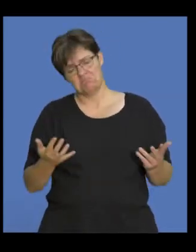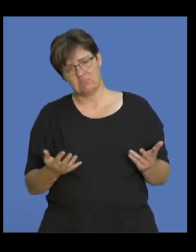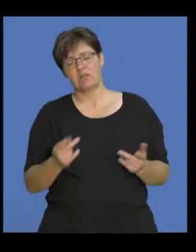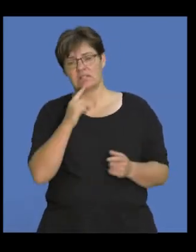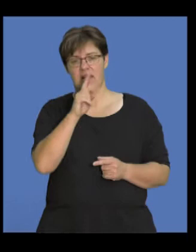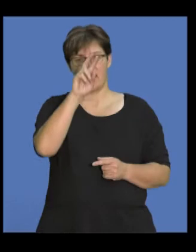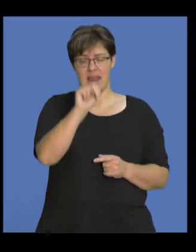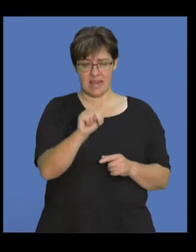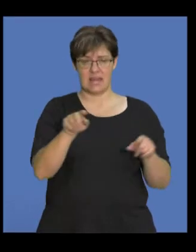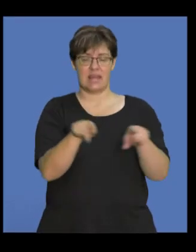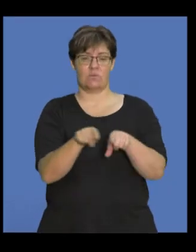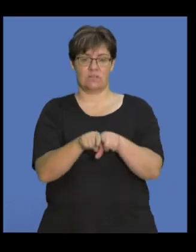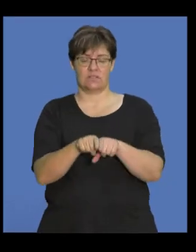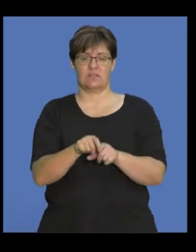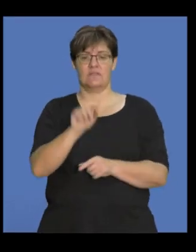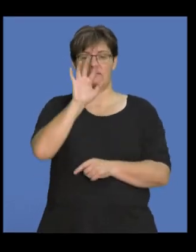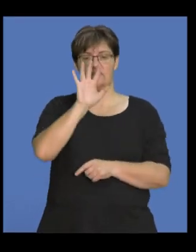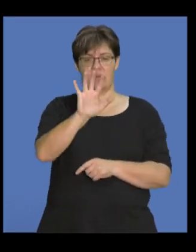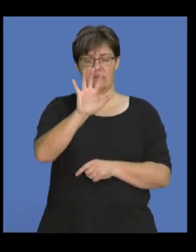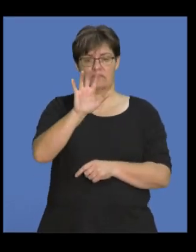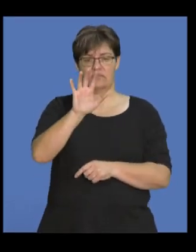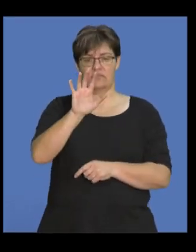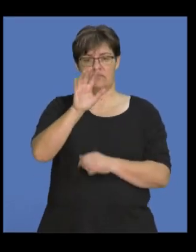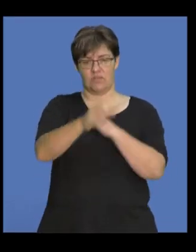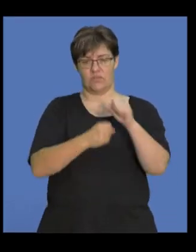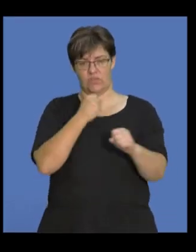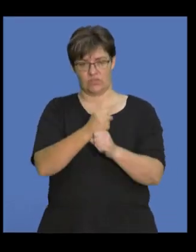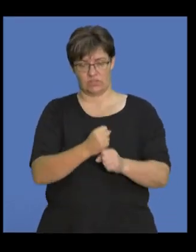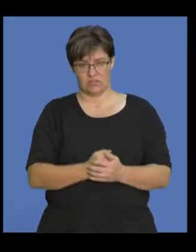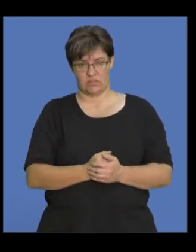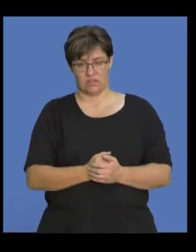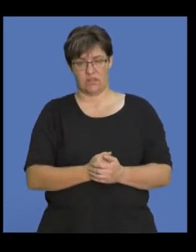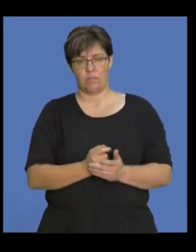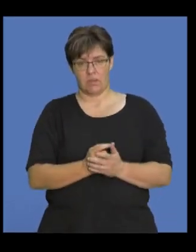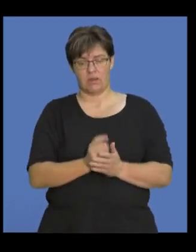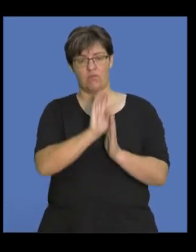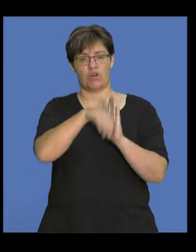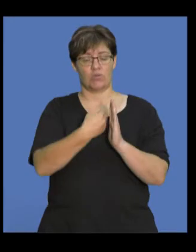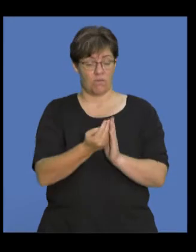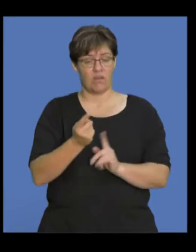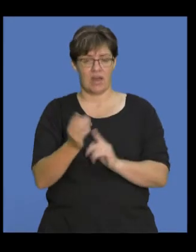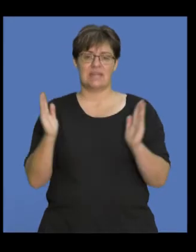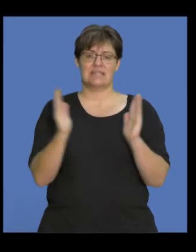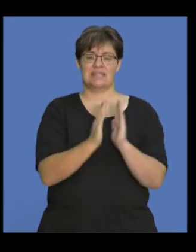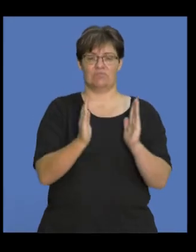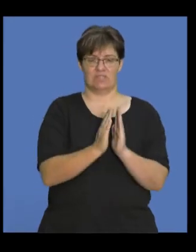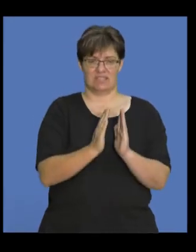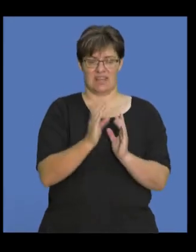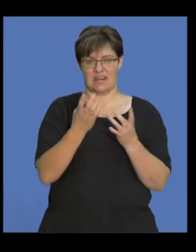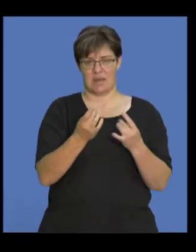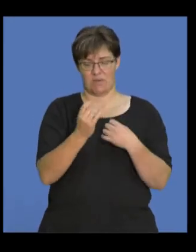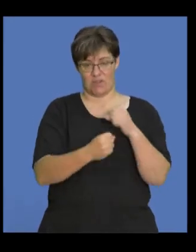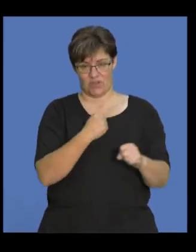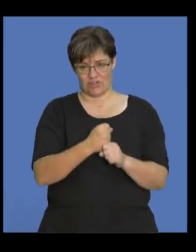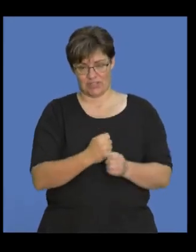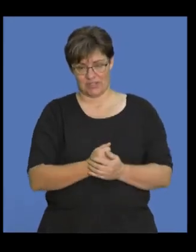be equals to 5 years, because you will need to round it off to the nearest number of years. And then